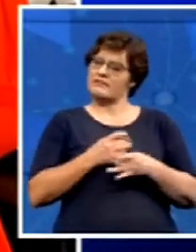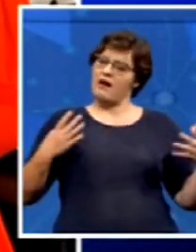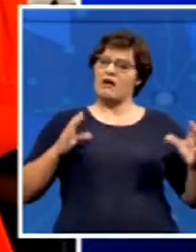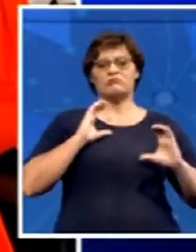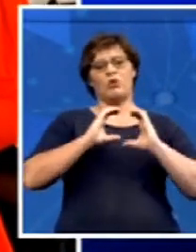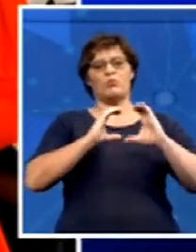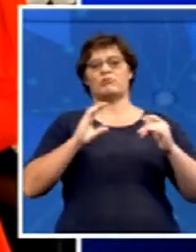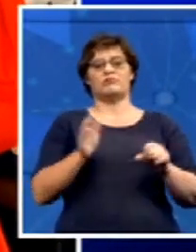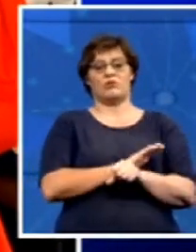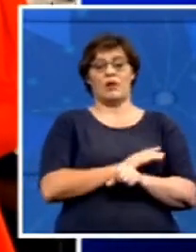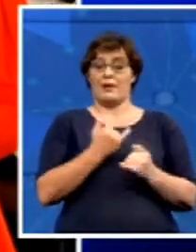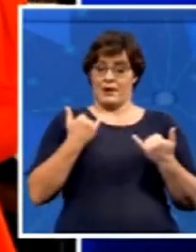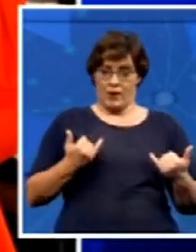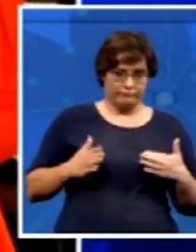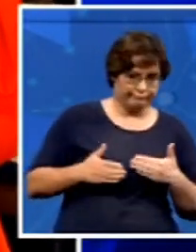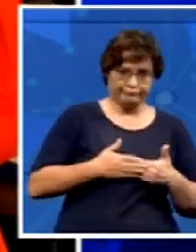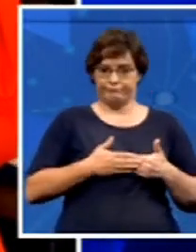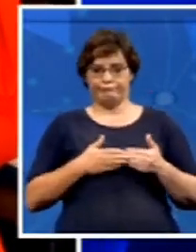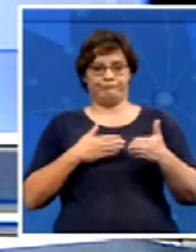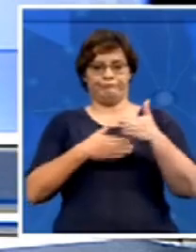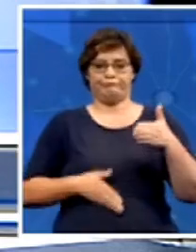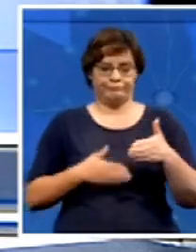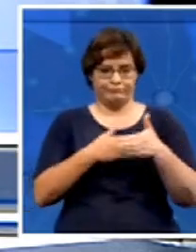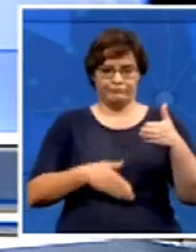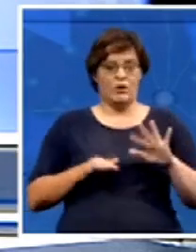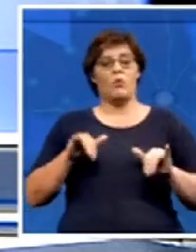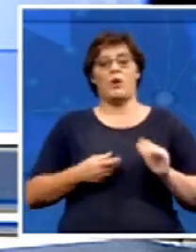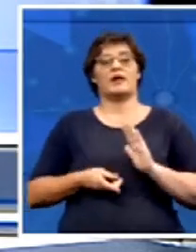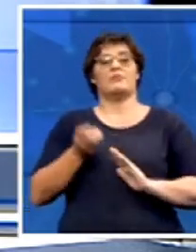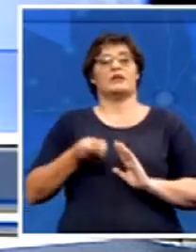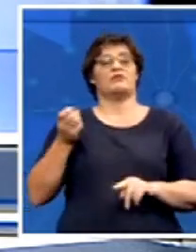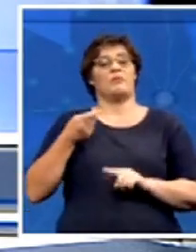to hear that update from you later on in the day. Hopefully you will get through to them.